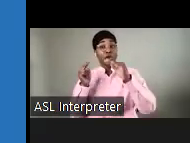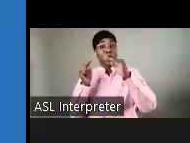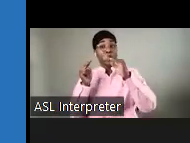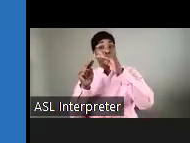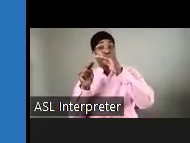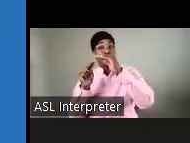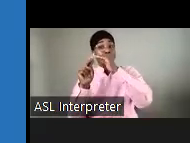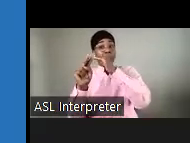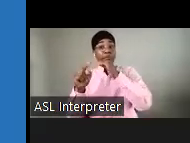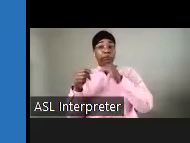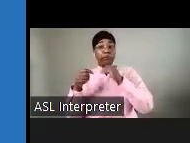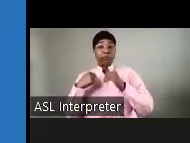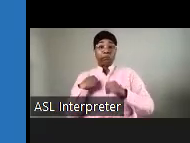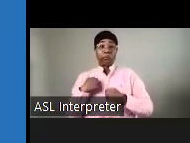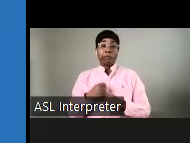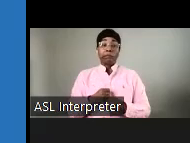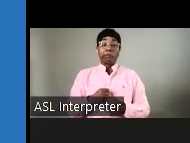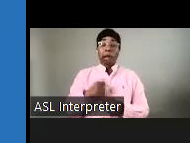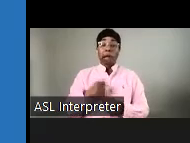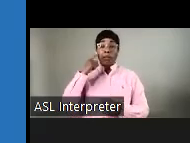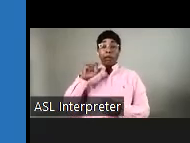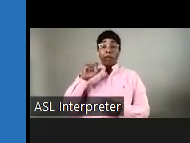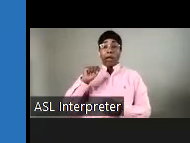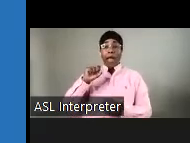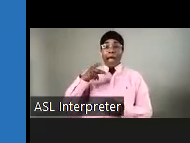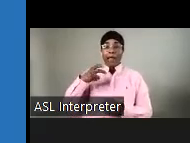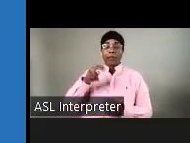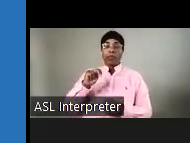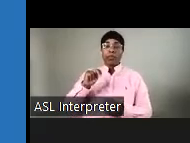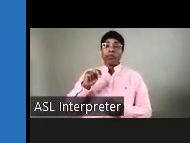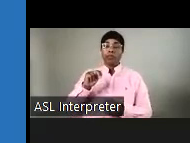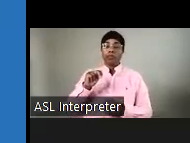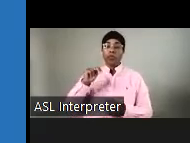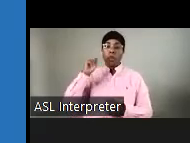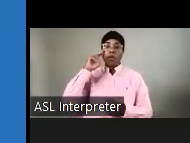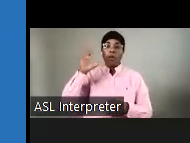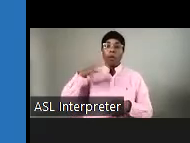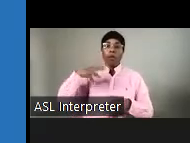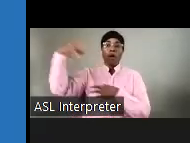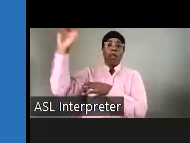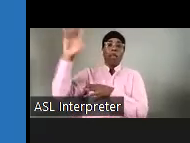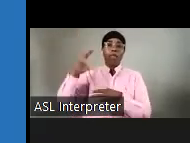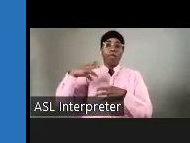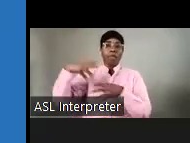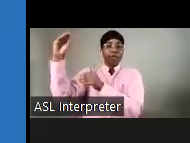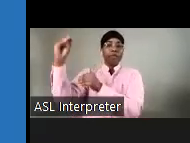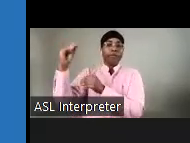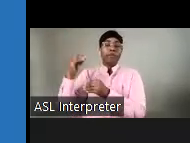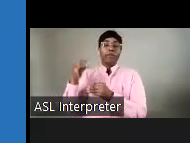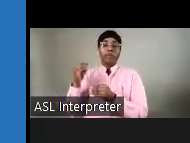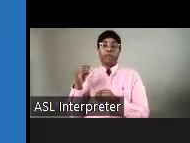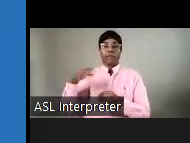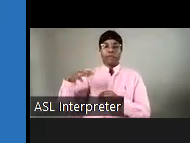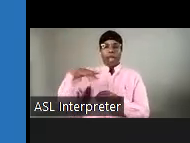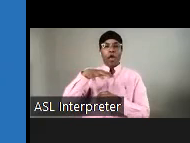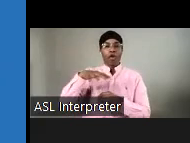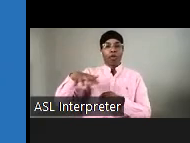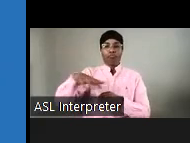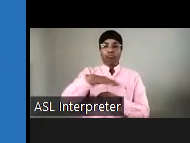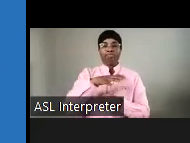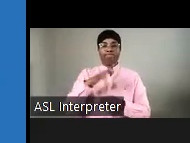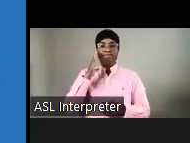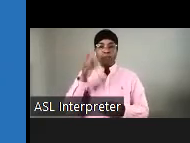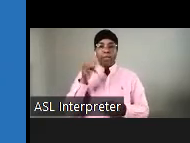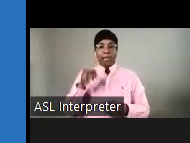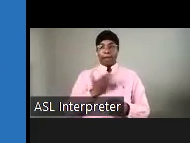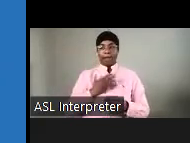I believe it's quaking aspen is expected to migrate out of the area. That's the best projections that available science has come up with.